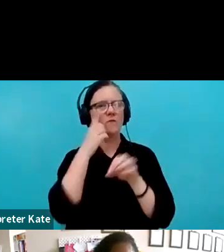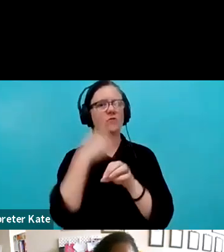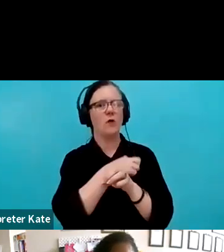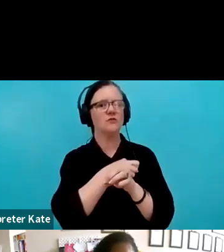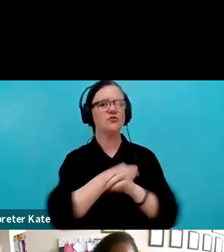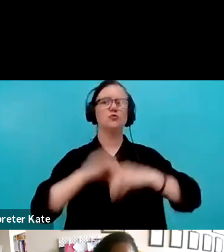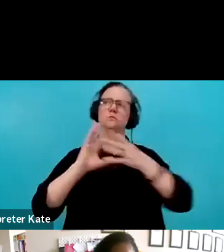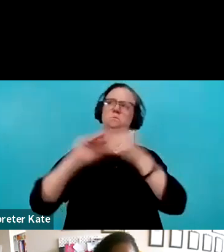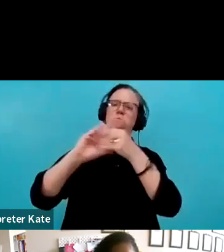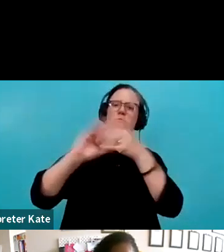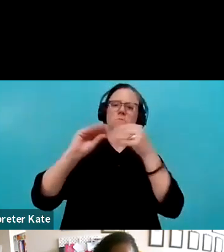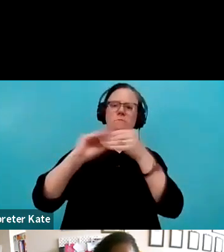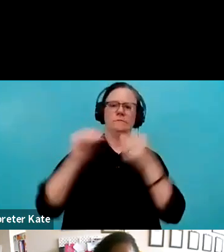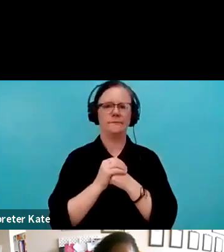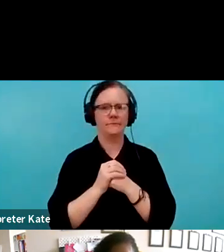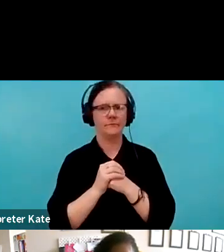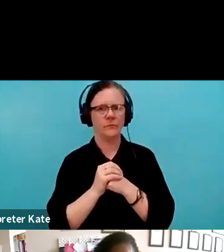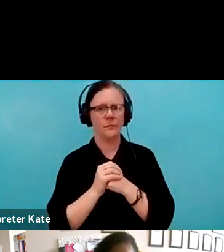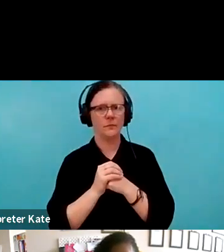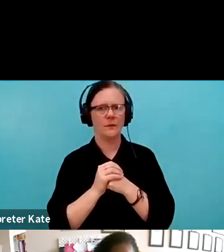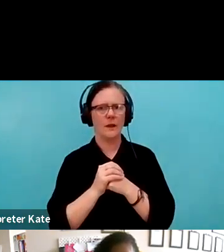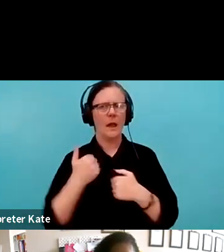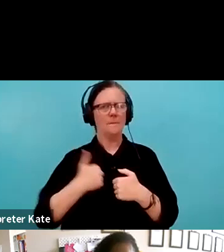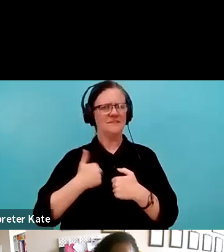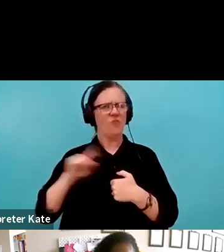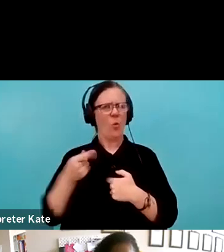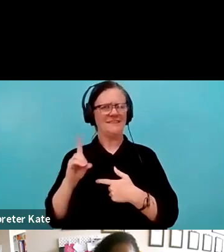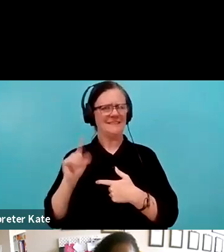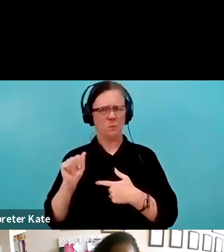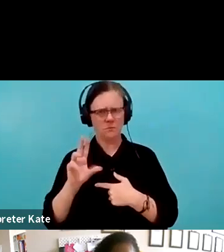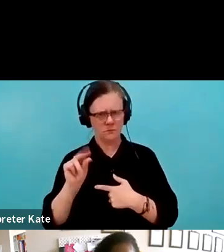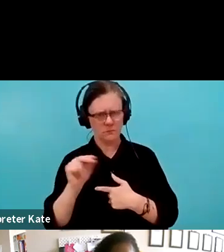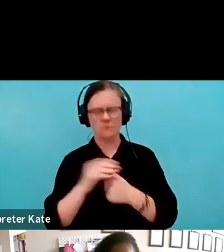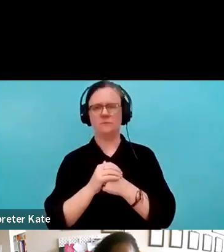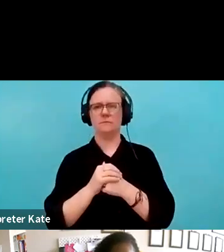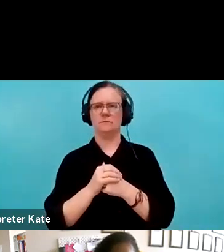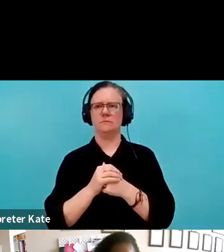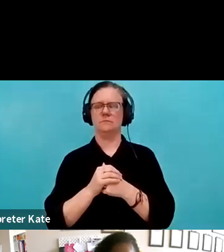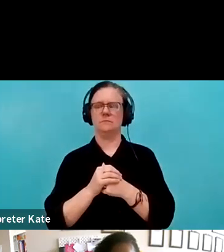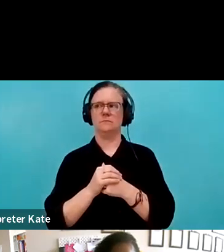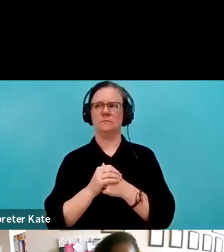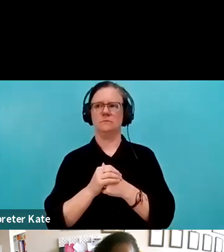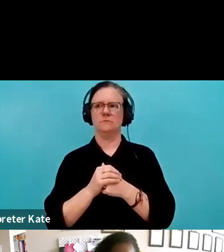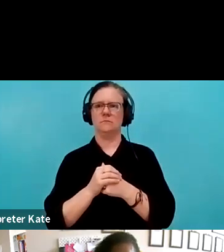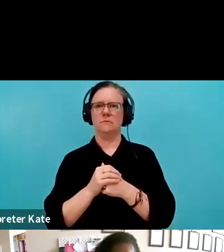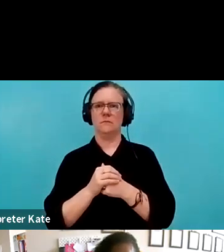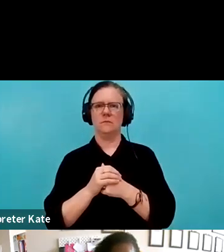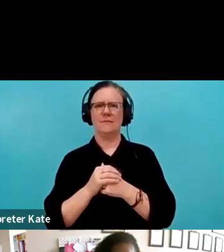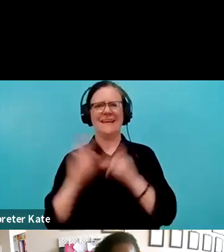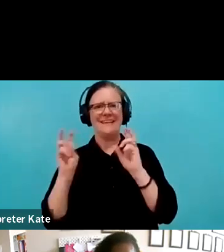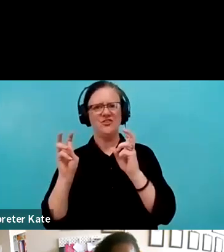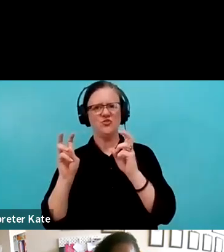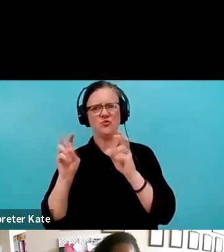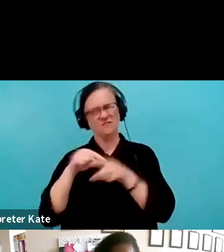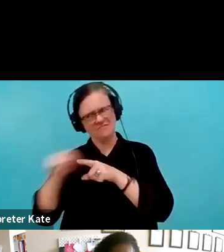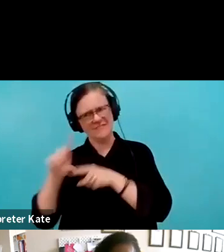are. And it's not, as a disabled person, it's not just being involved with issues around disability,